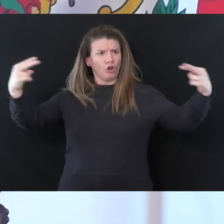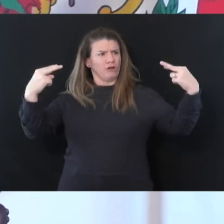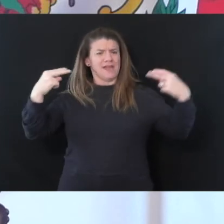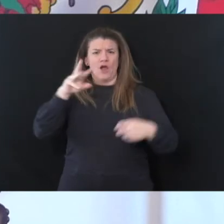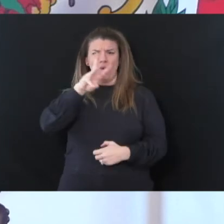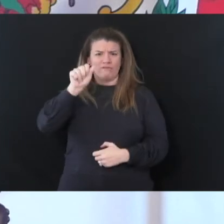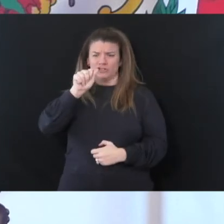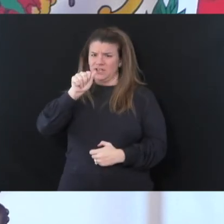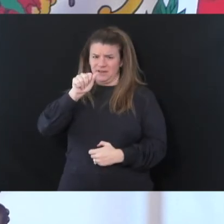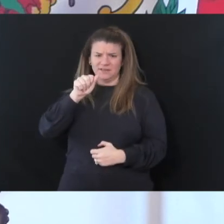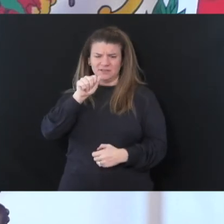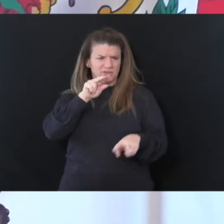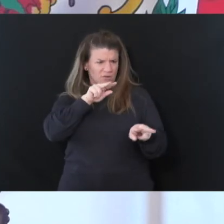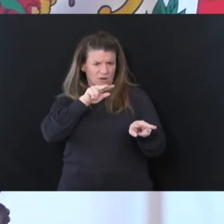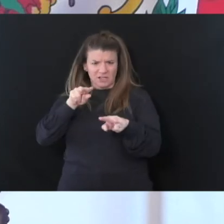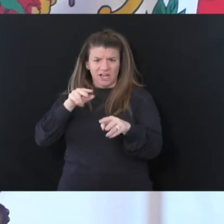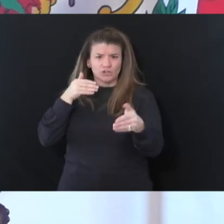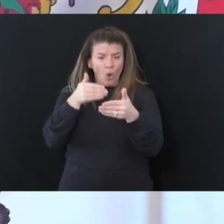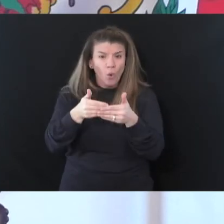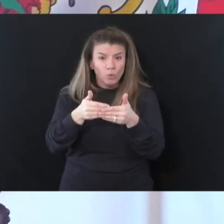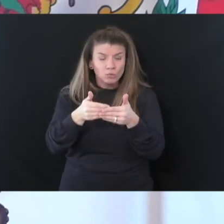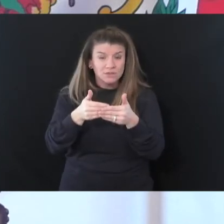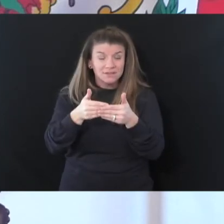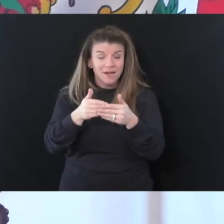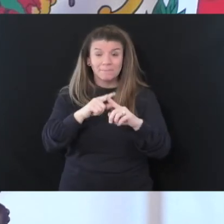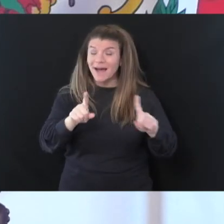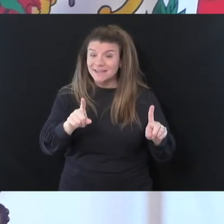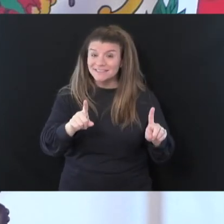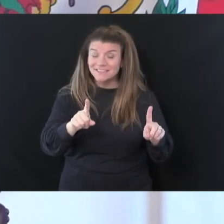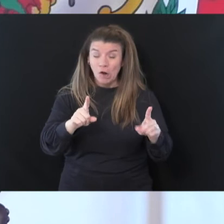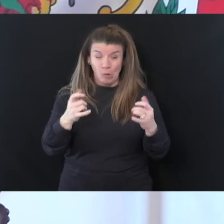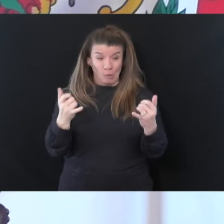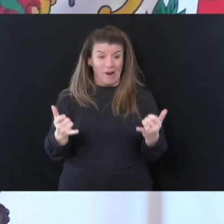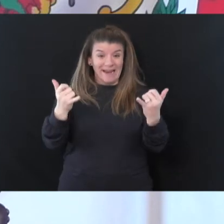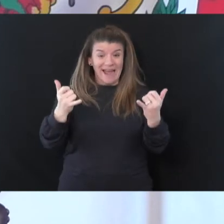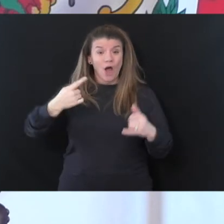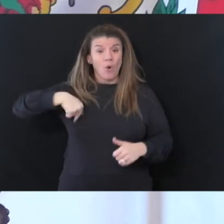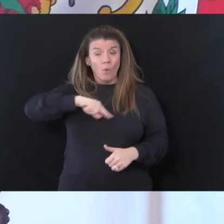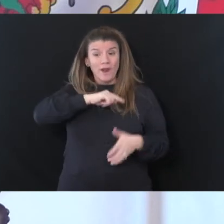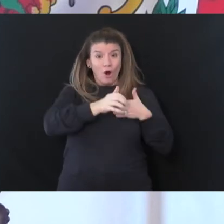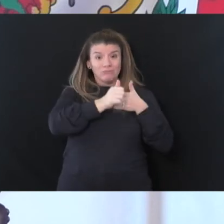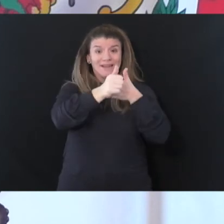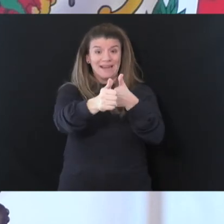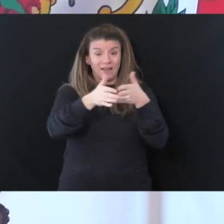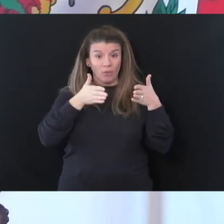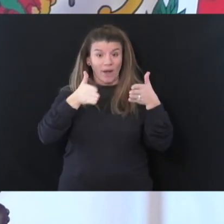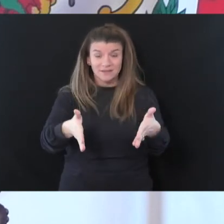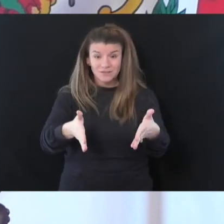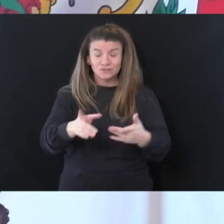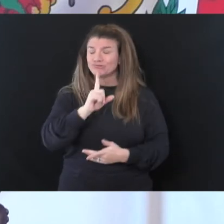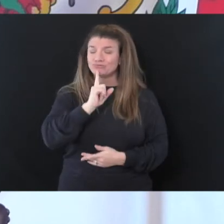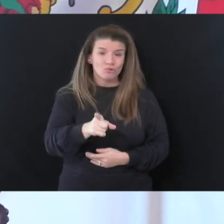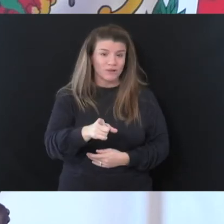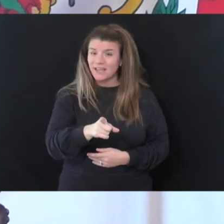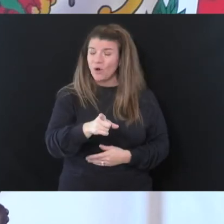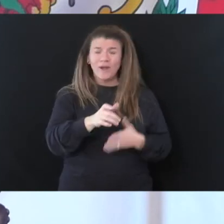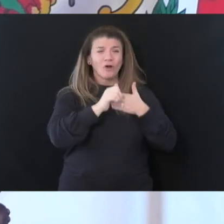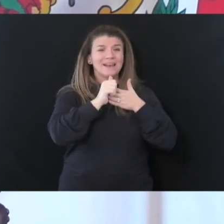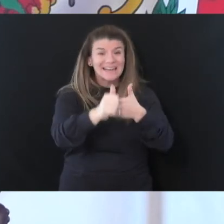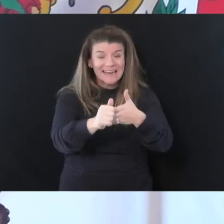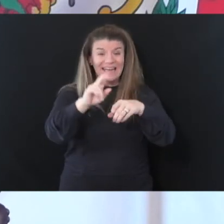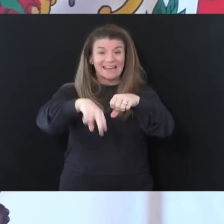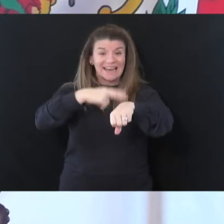over, but West Virginia is truly leading the way, truly leading the nation